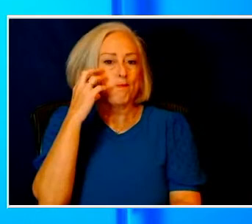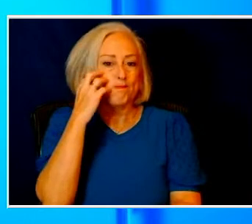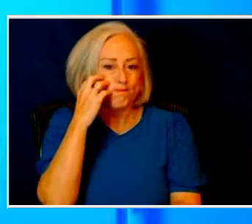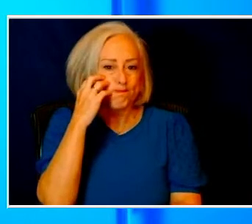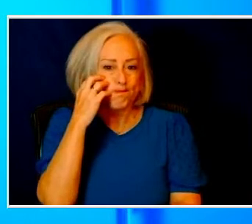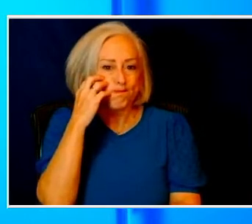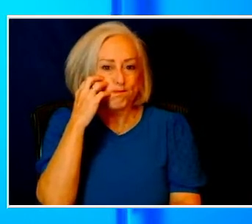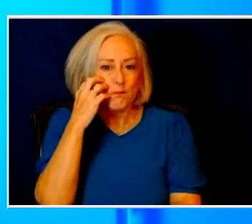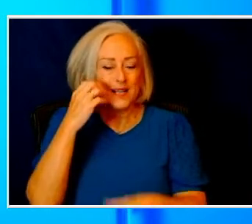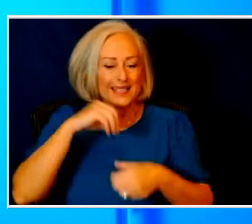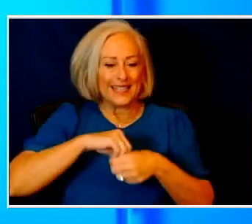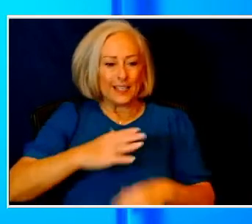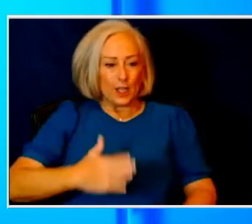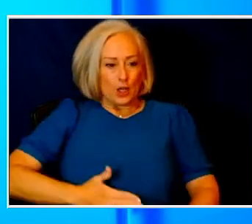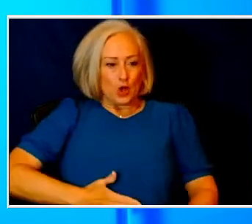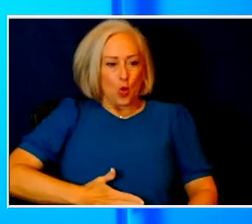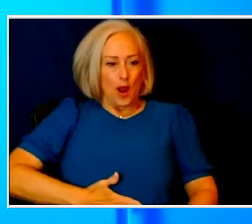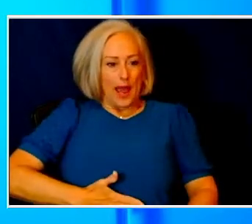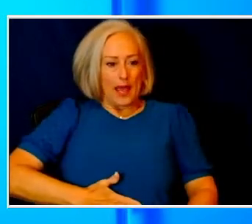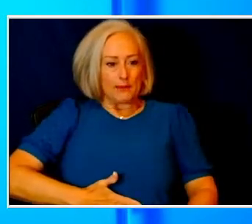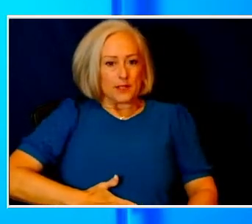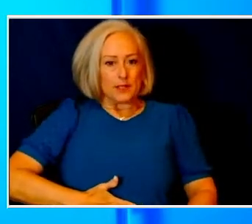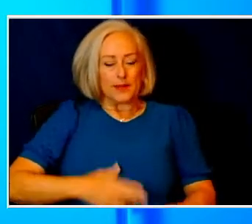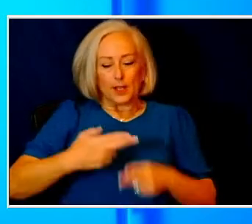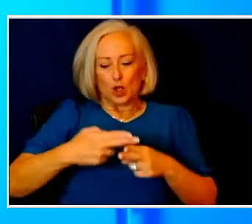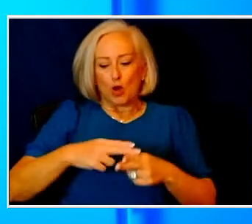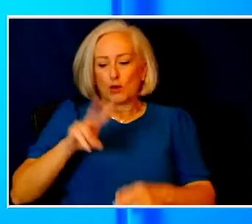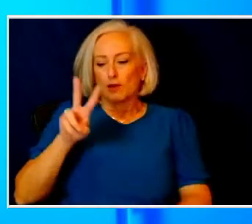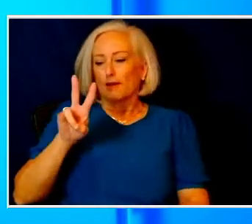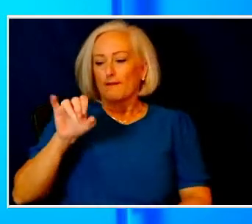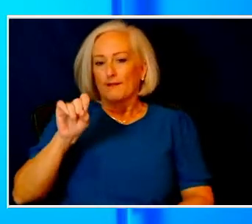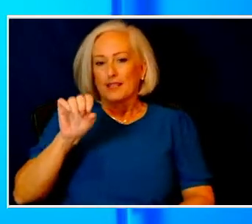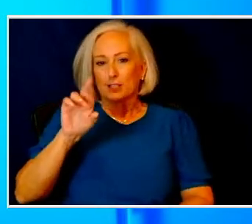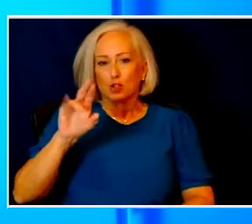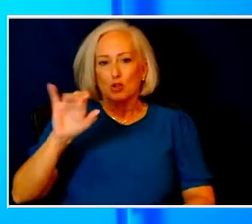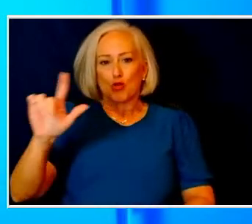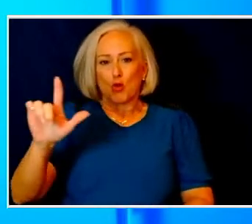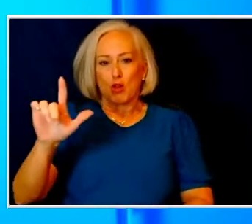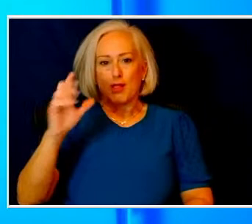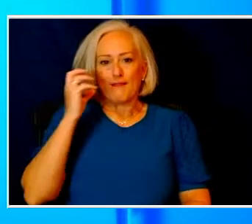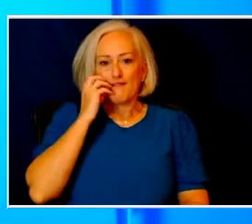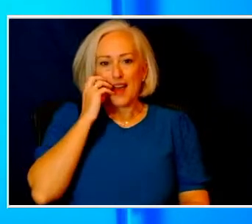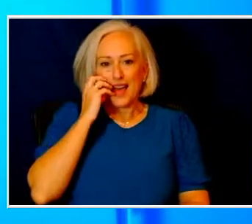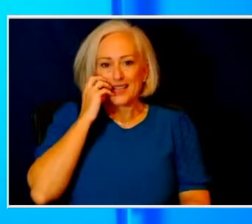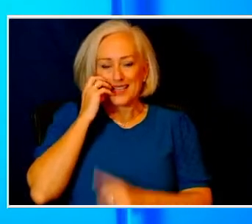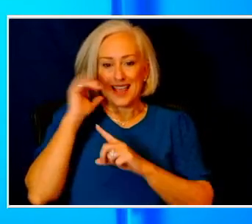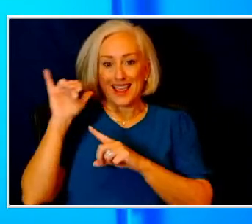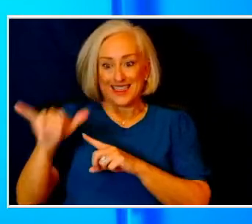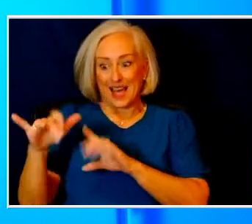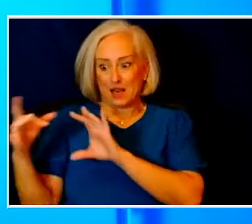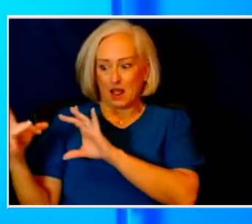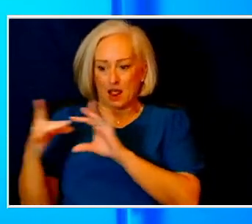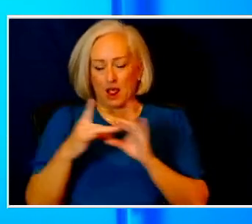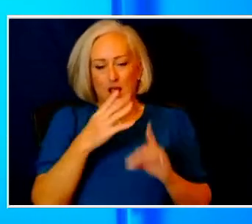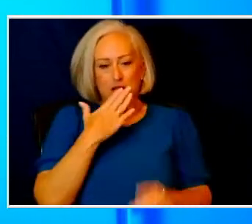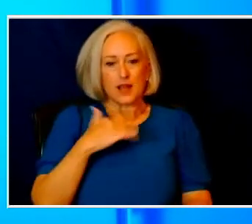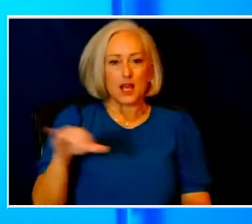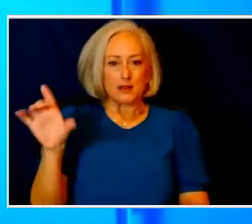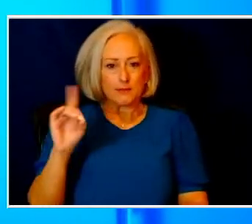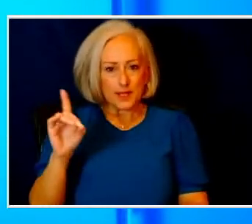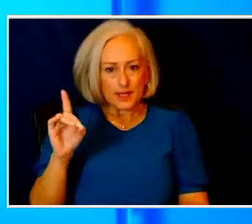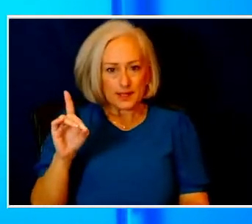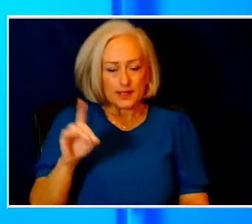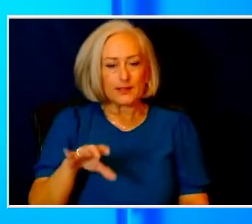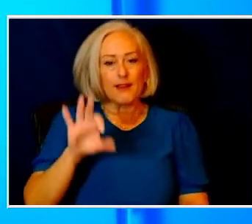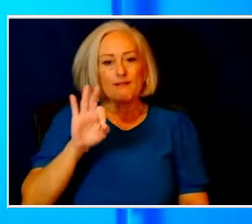your abdomen, what's called visceral fat, seems to be what correlates with diabetes and fatty liver and metabolic syndrome.